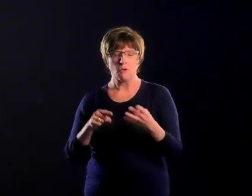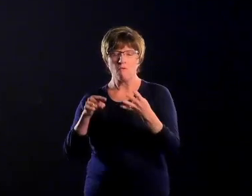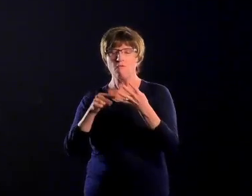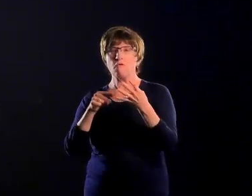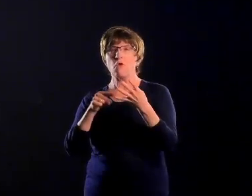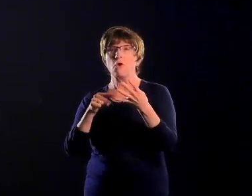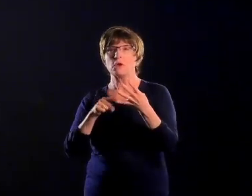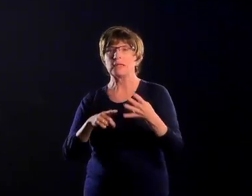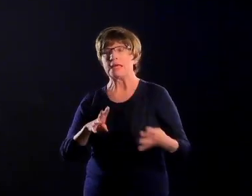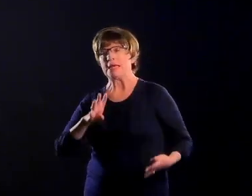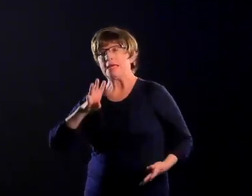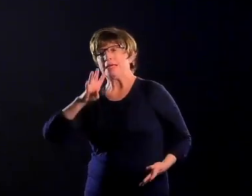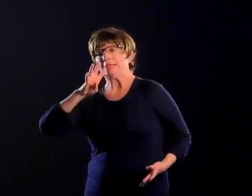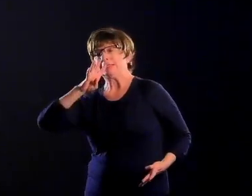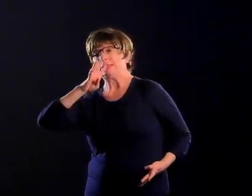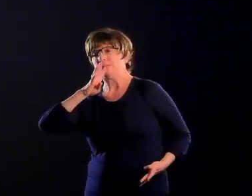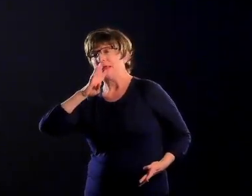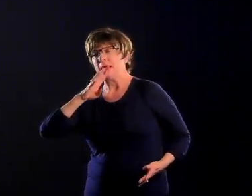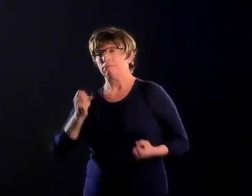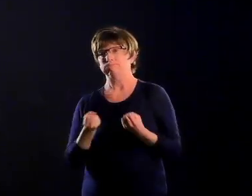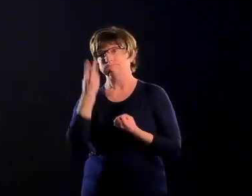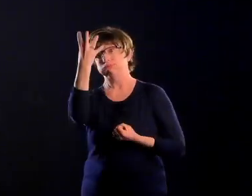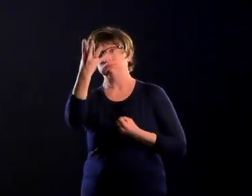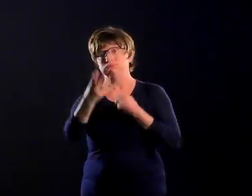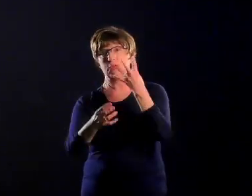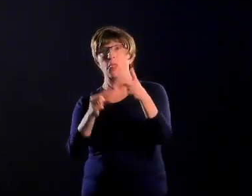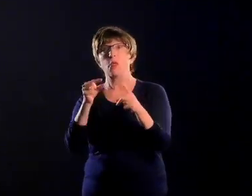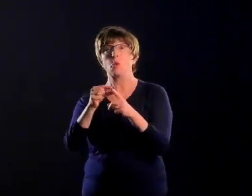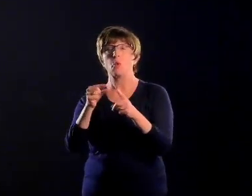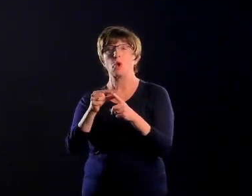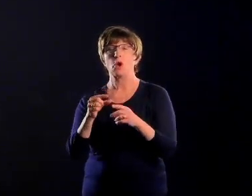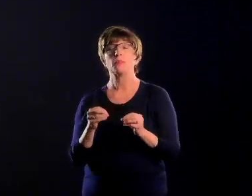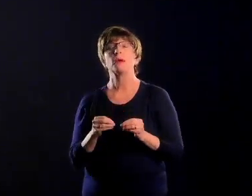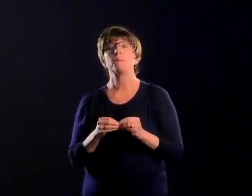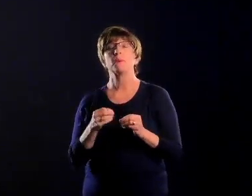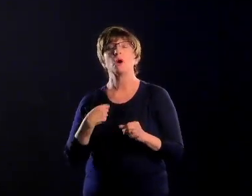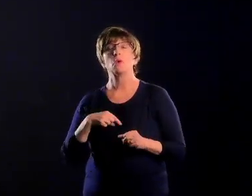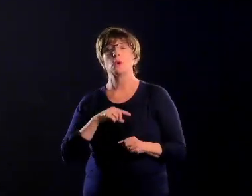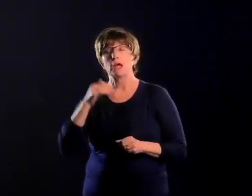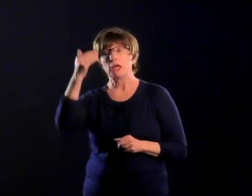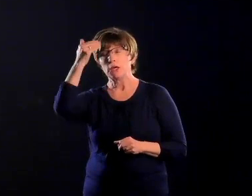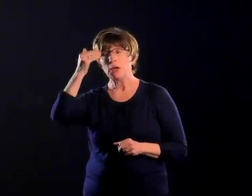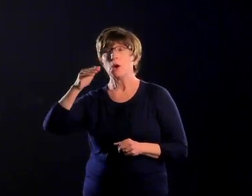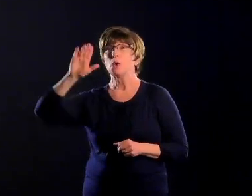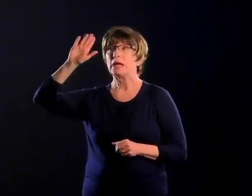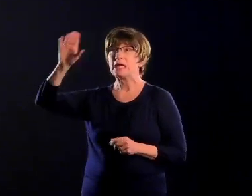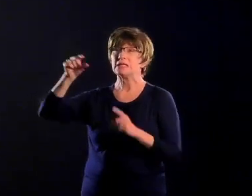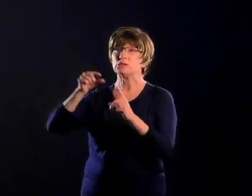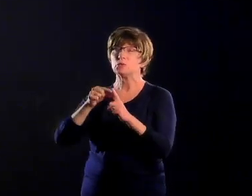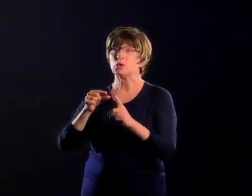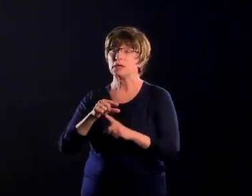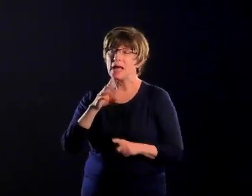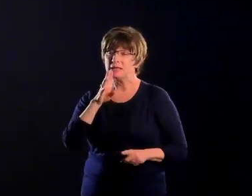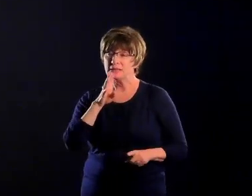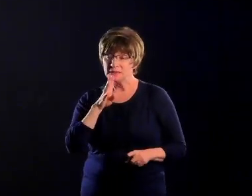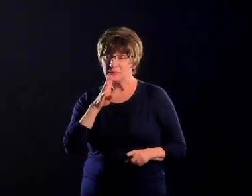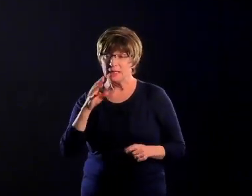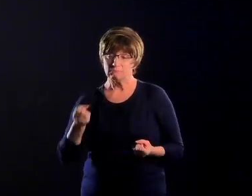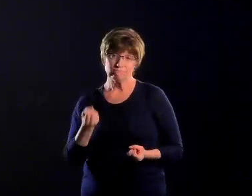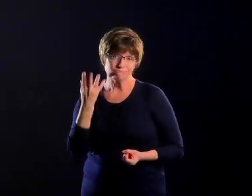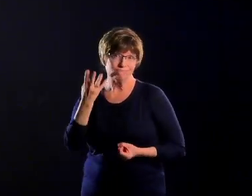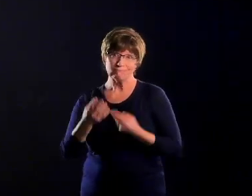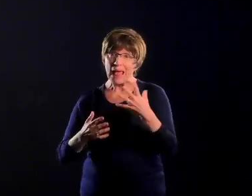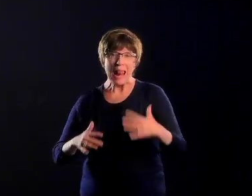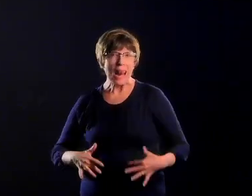to speak the Word. To speak the Word. That the more that we know God's Word, the more we can speak life in other people's lives.